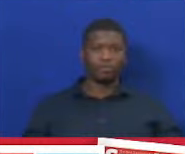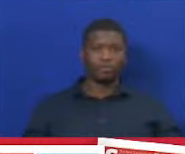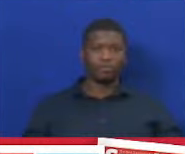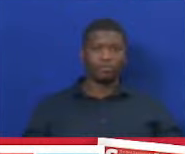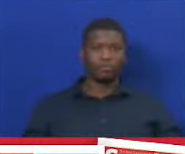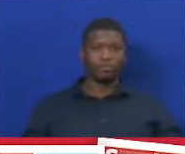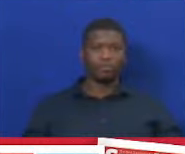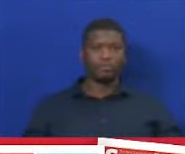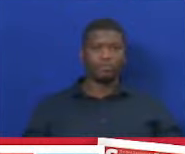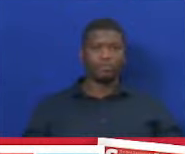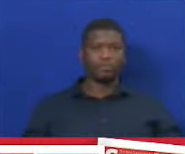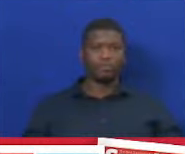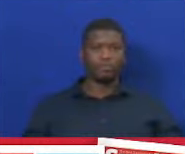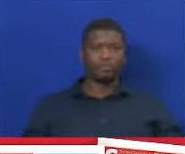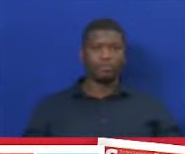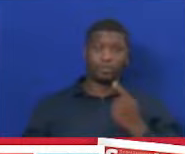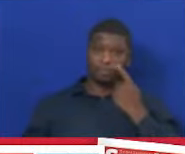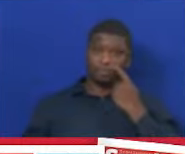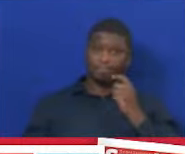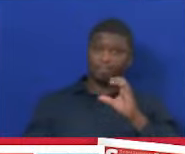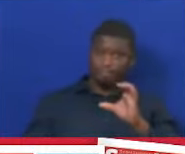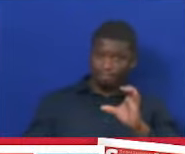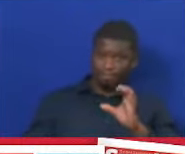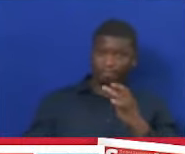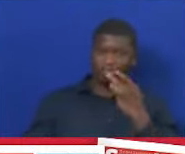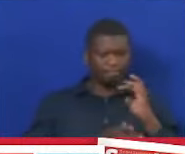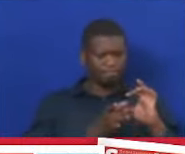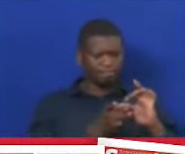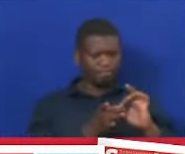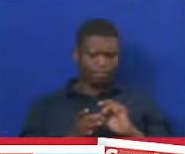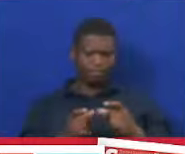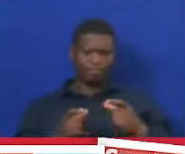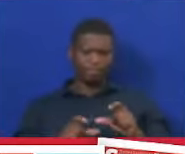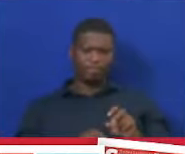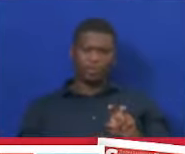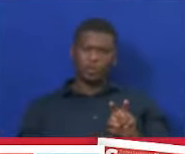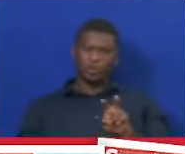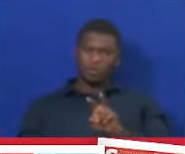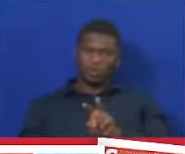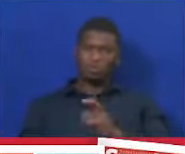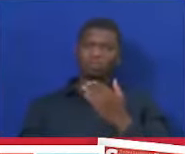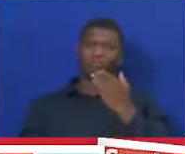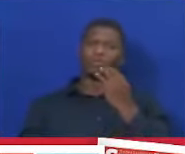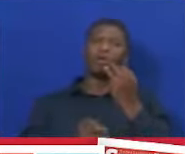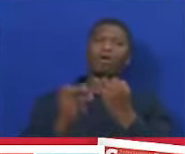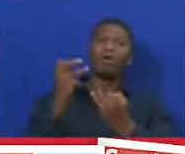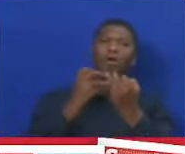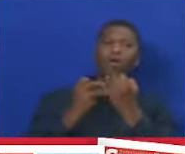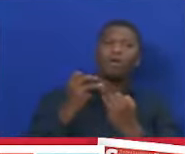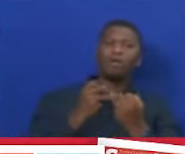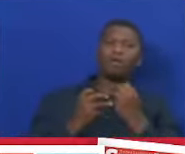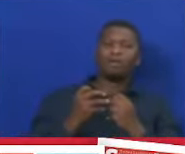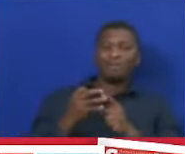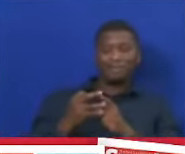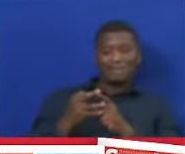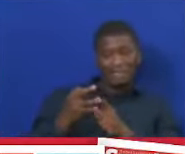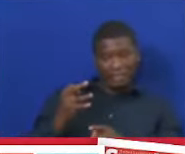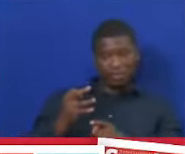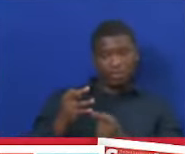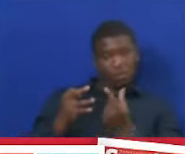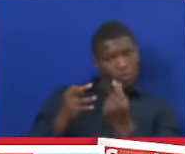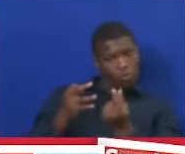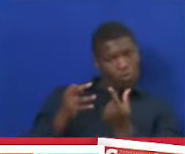please confirm to the Commission the 3 operations detailed there, and then inform